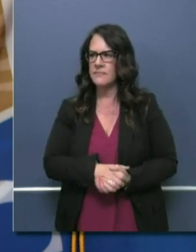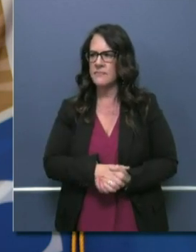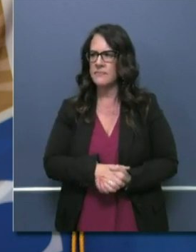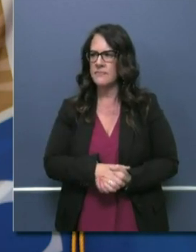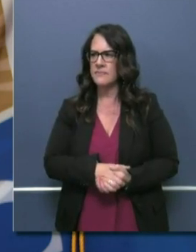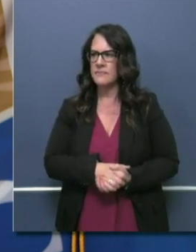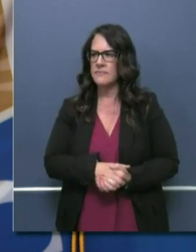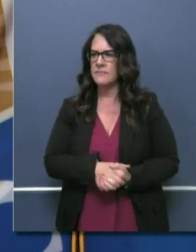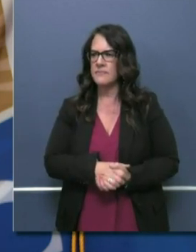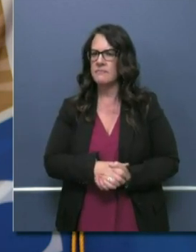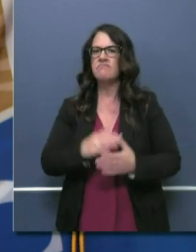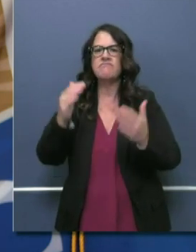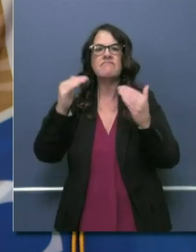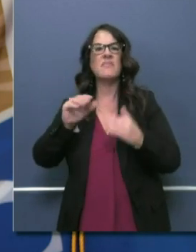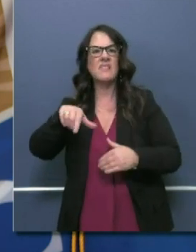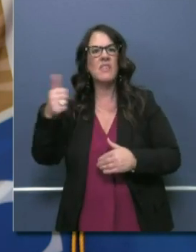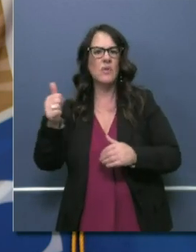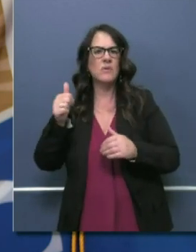Brody Levesque, LA Blade.